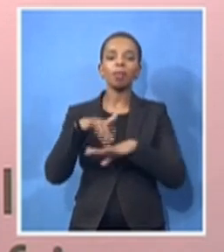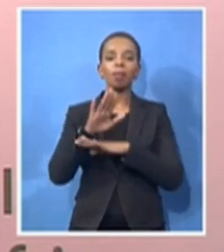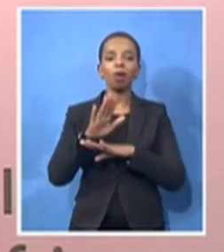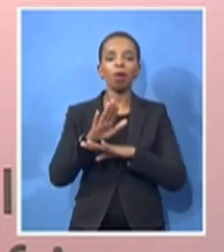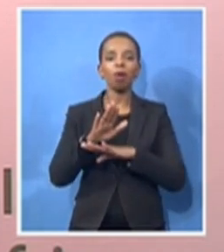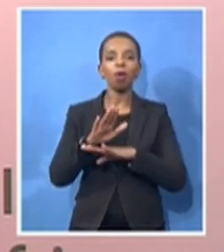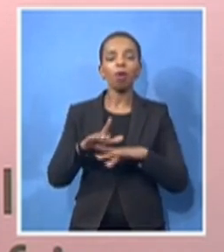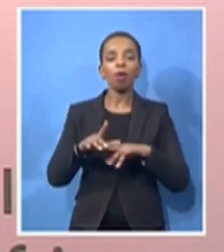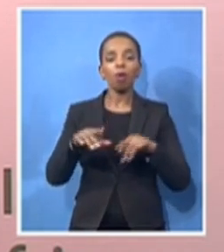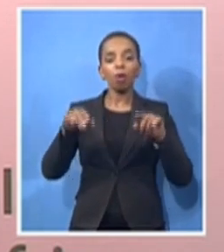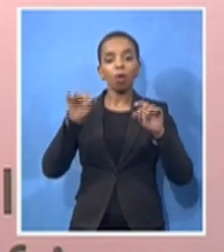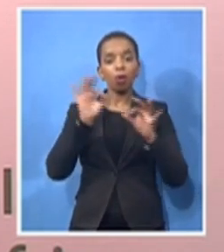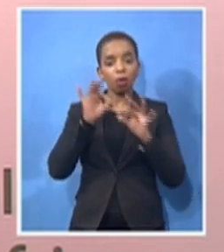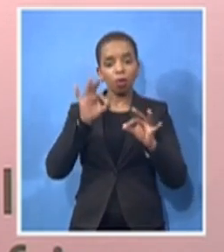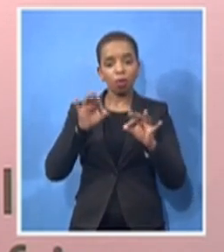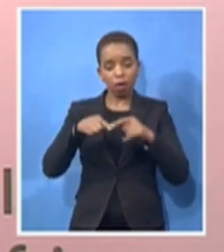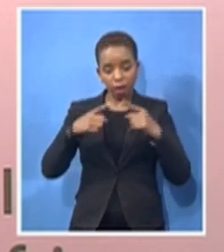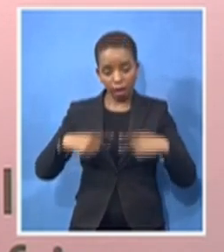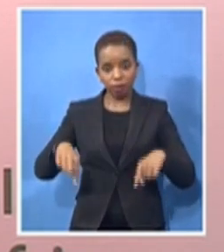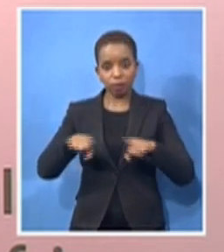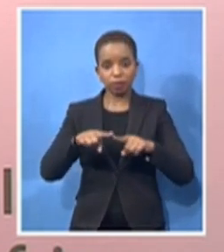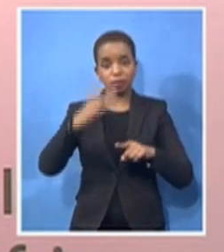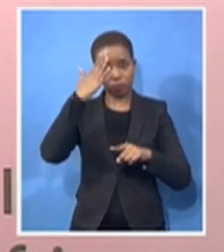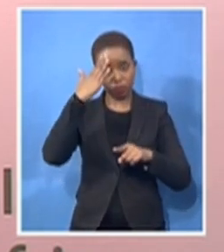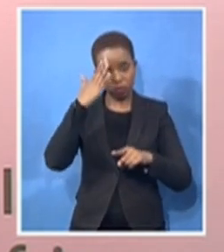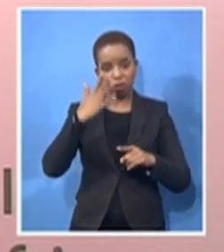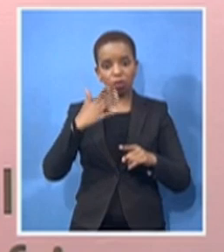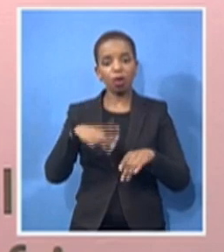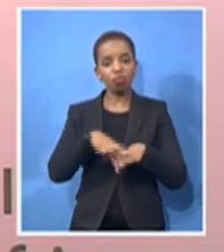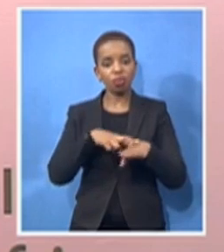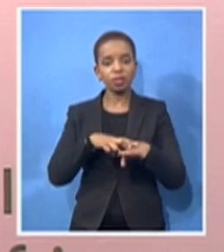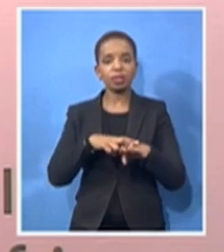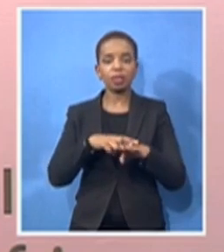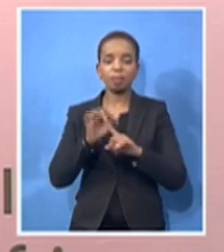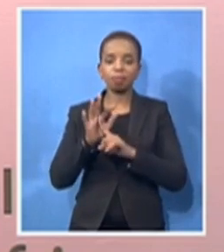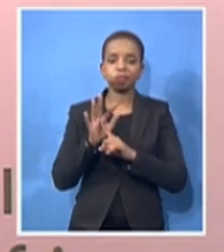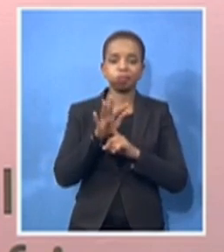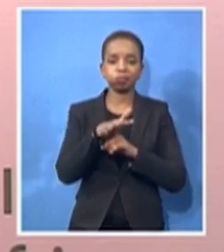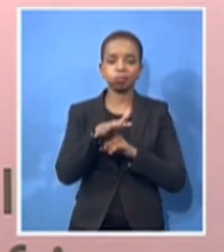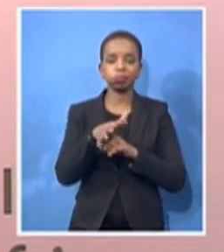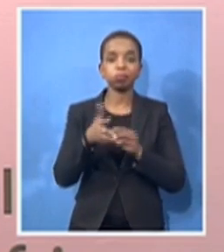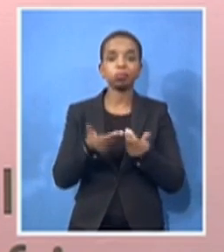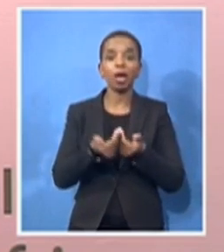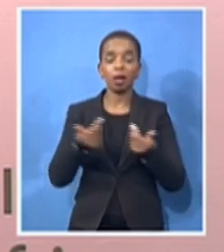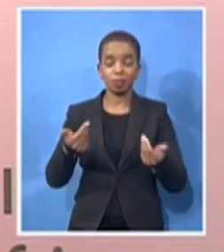discrimination, and the sacrifices that many of our leaders,